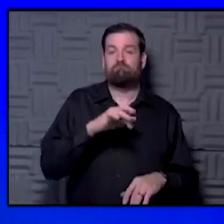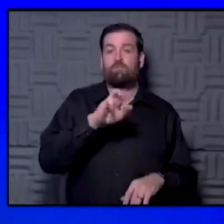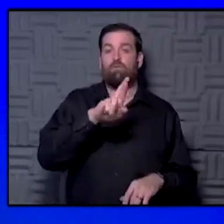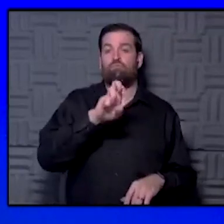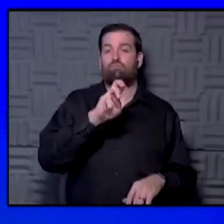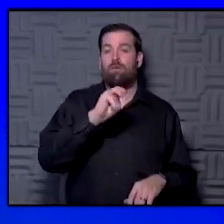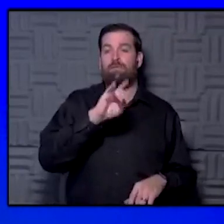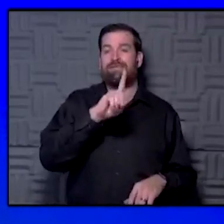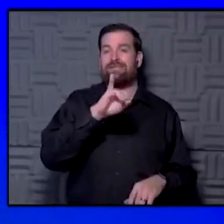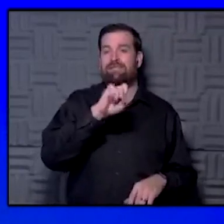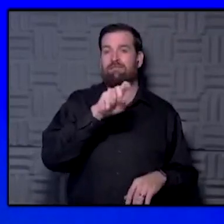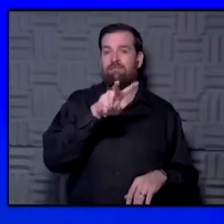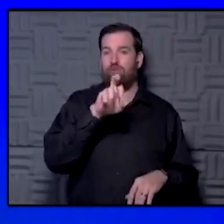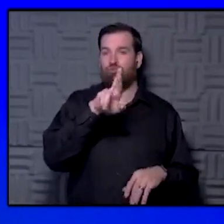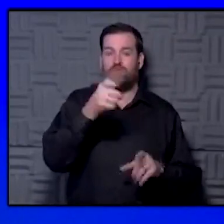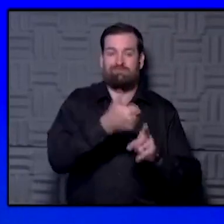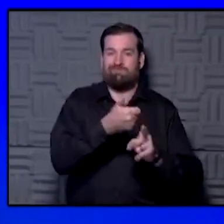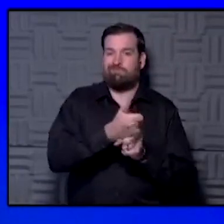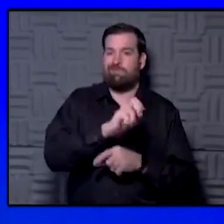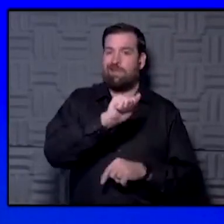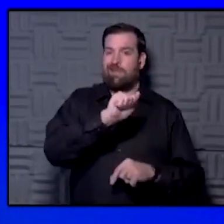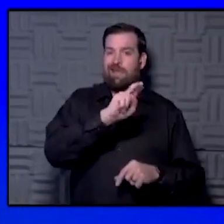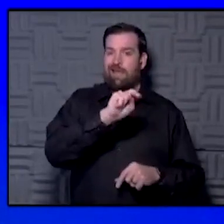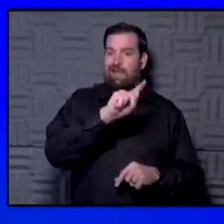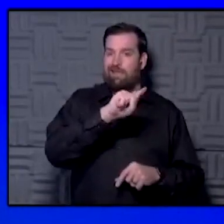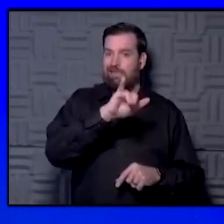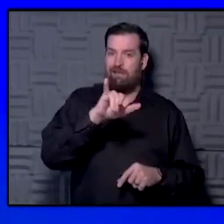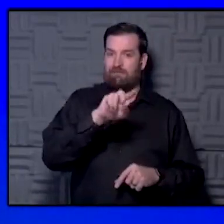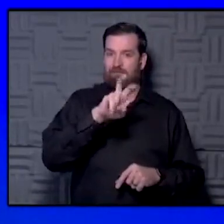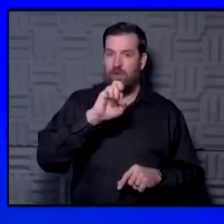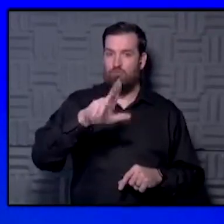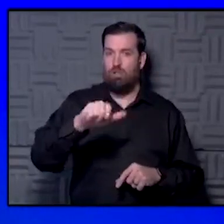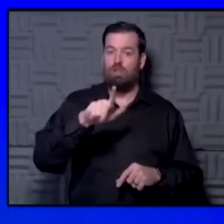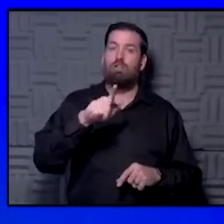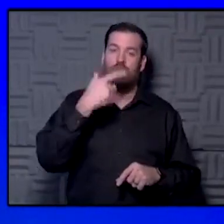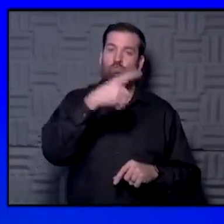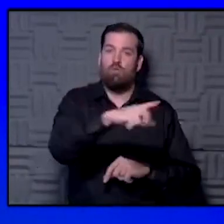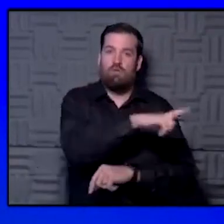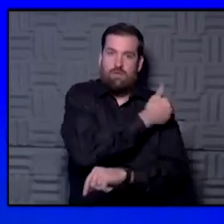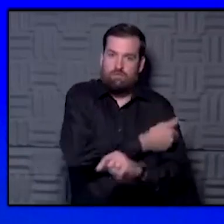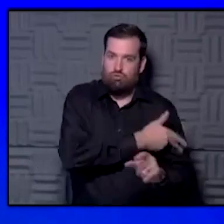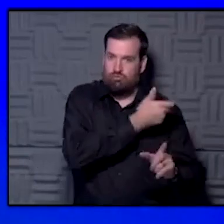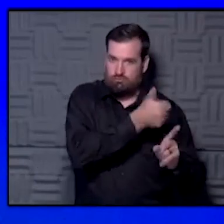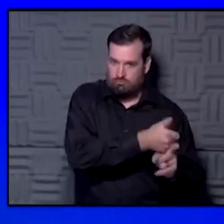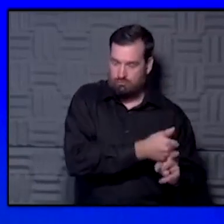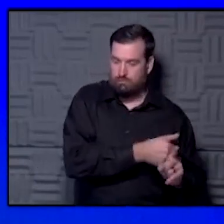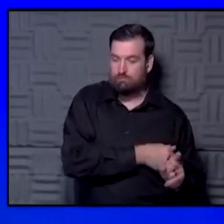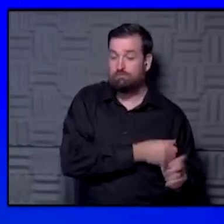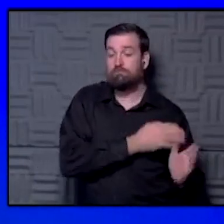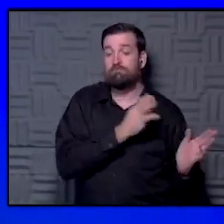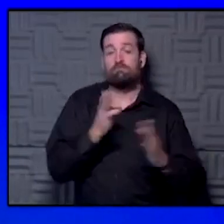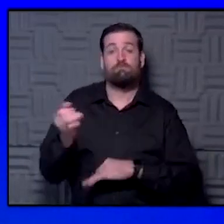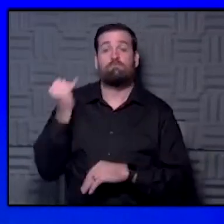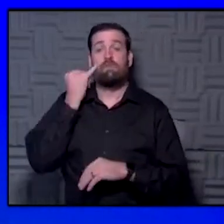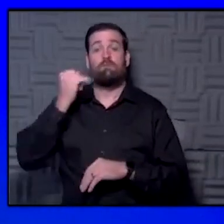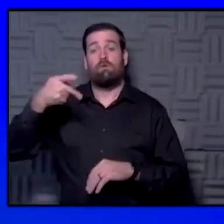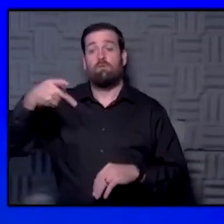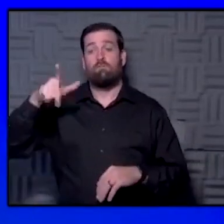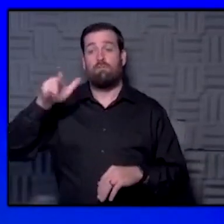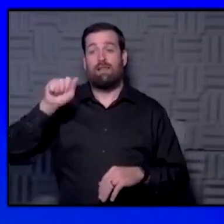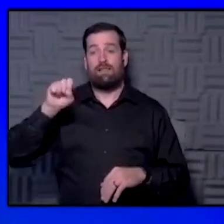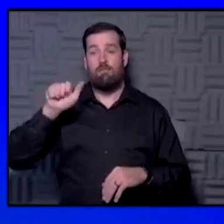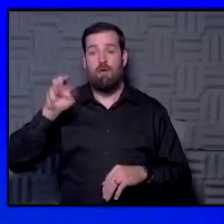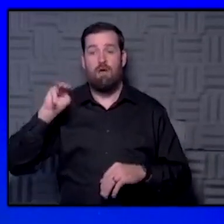the antiviral that we use, it is in hospitalized patients. Typically for people who get convalescent plasma, it's